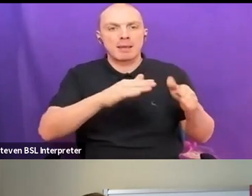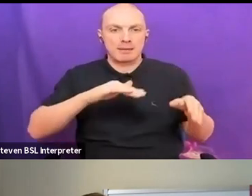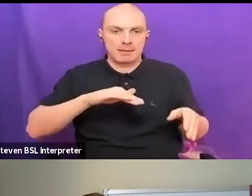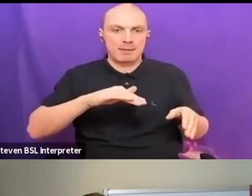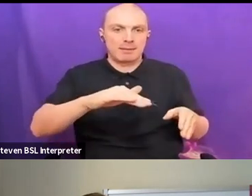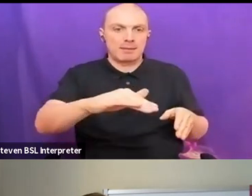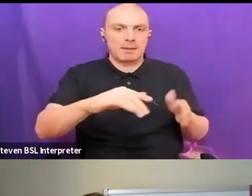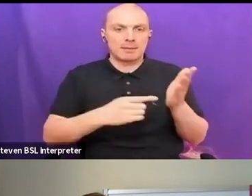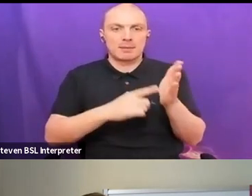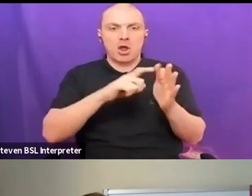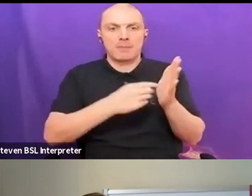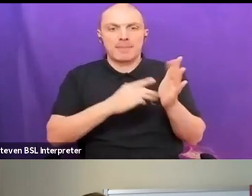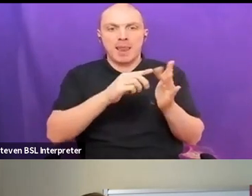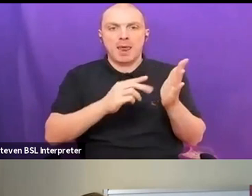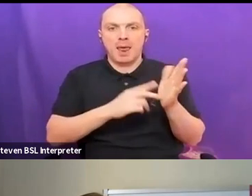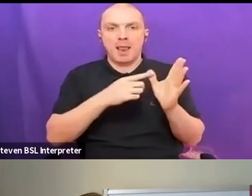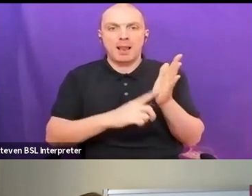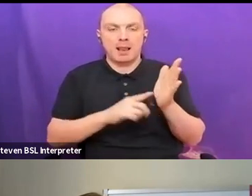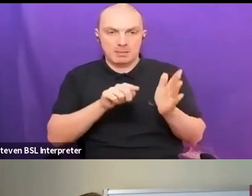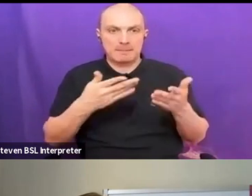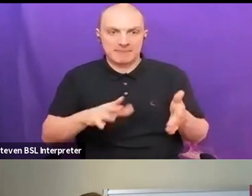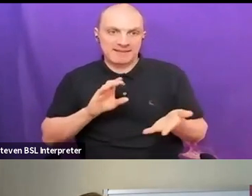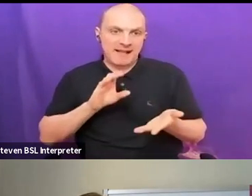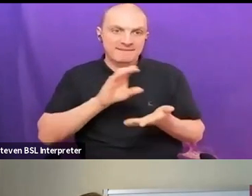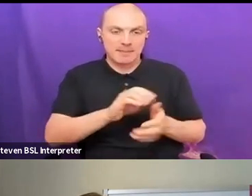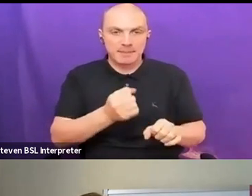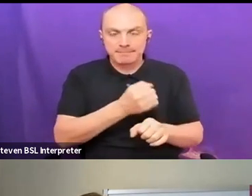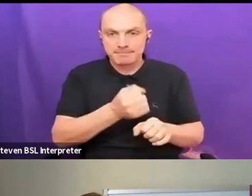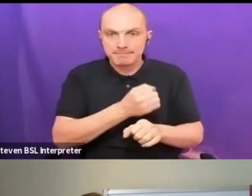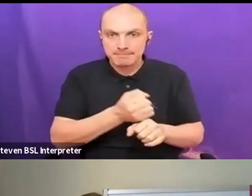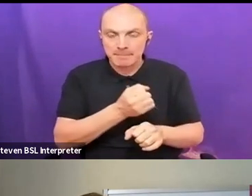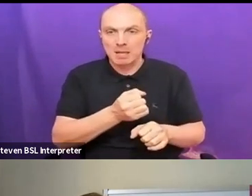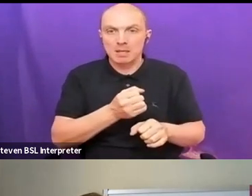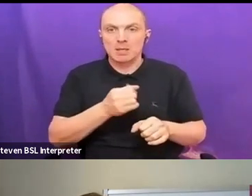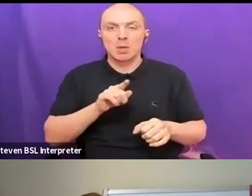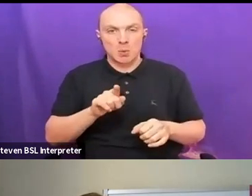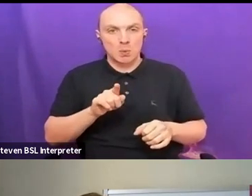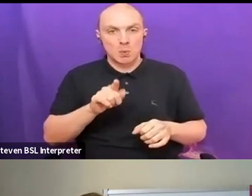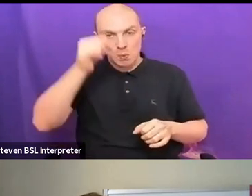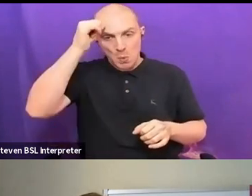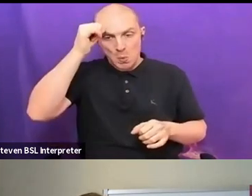ongoing. And I think it's all about understanding that we have to work our way through